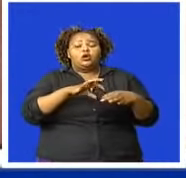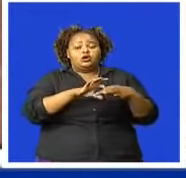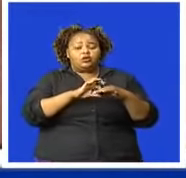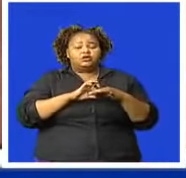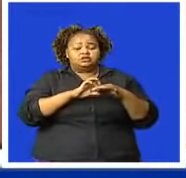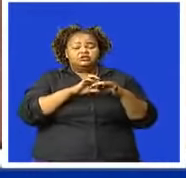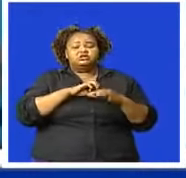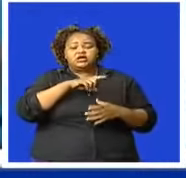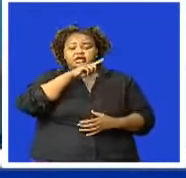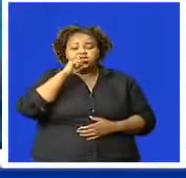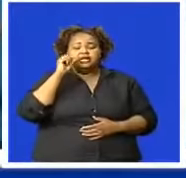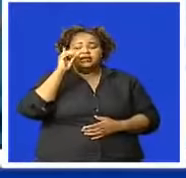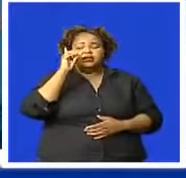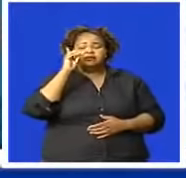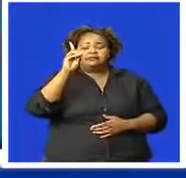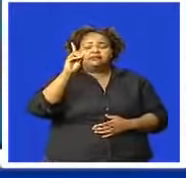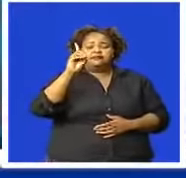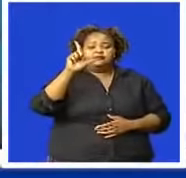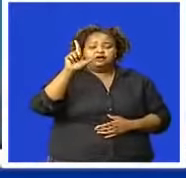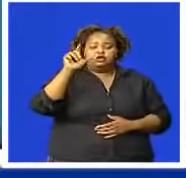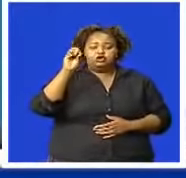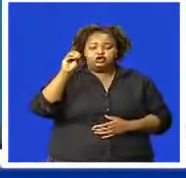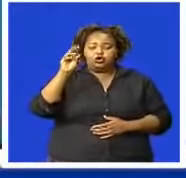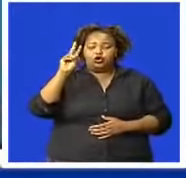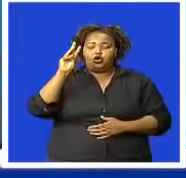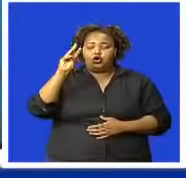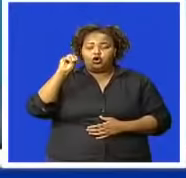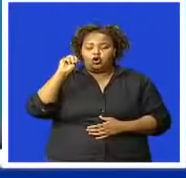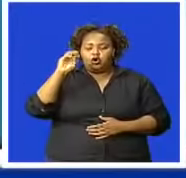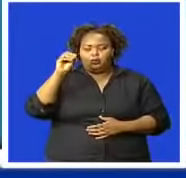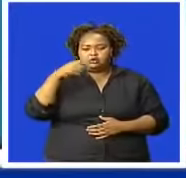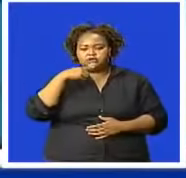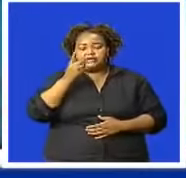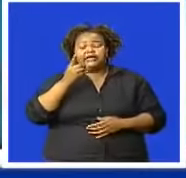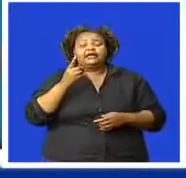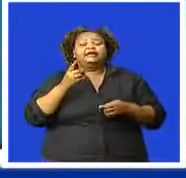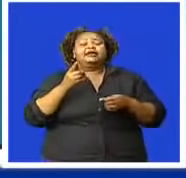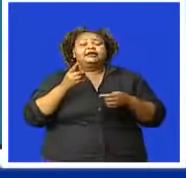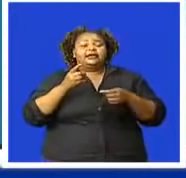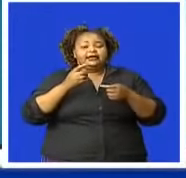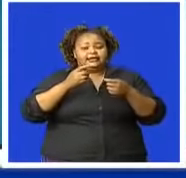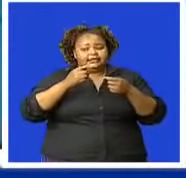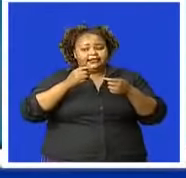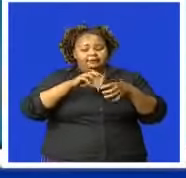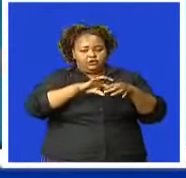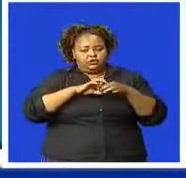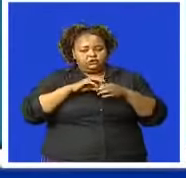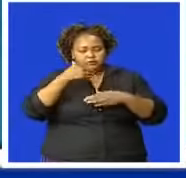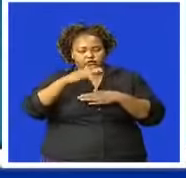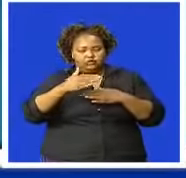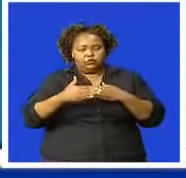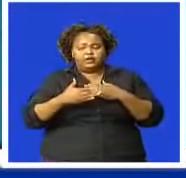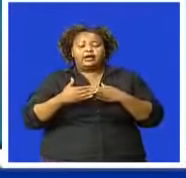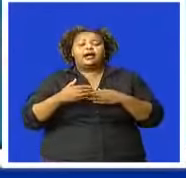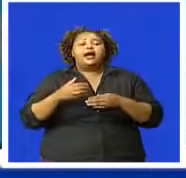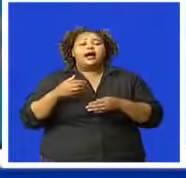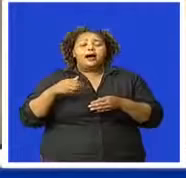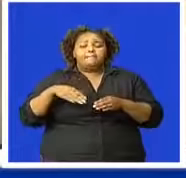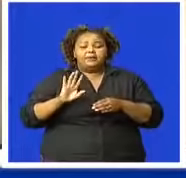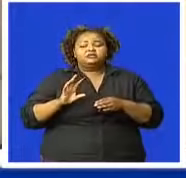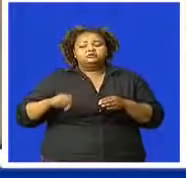uthi letinhlangano lebetivele tisebenta tichubeke nekuveta tindlela letehlukahlukene tekuvikela